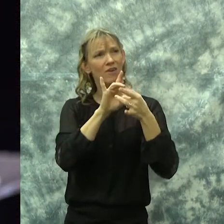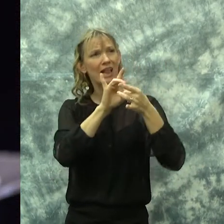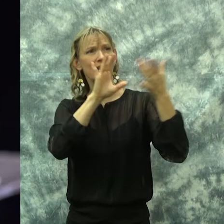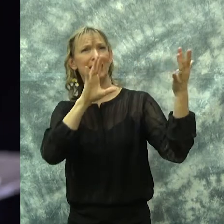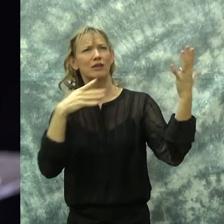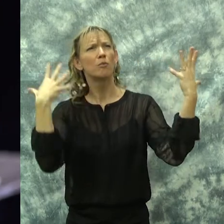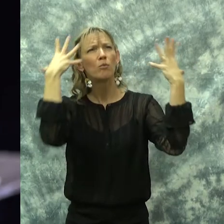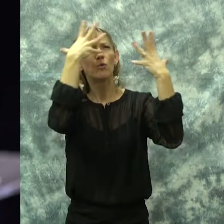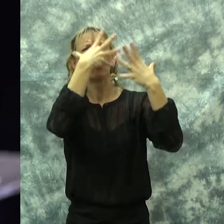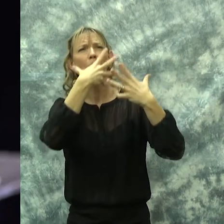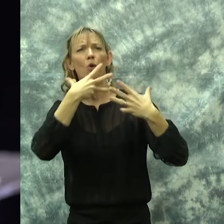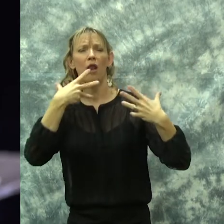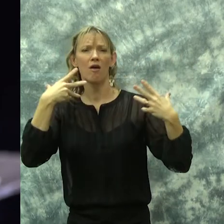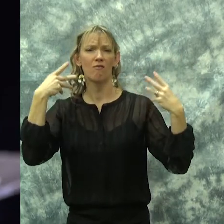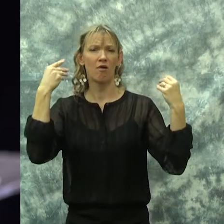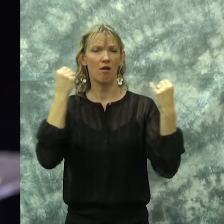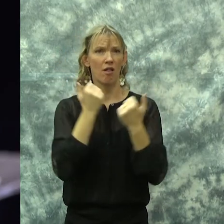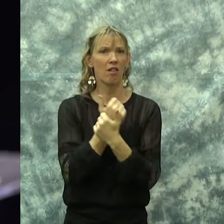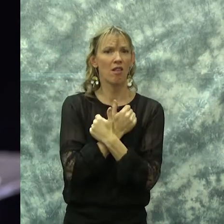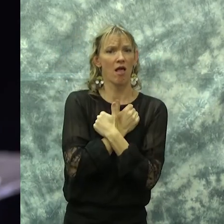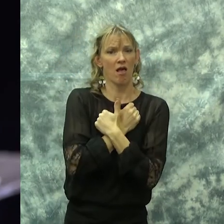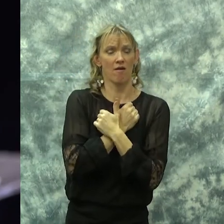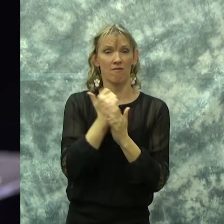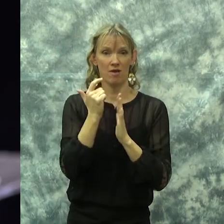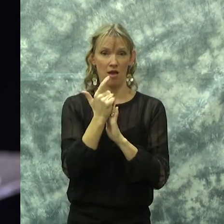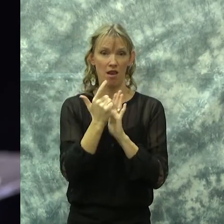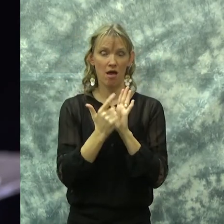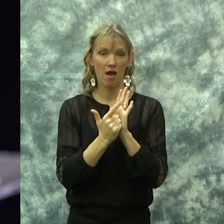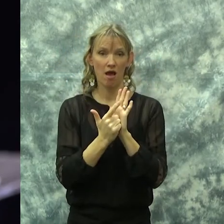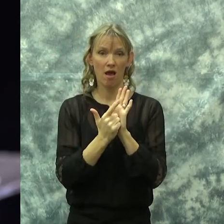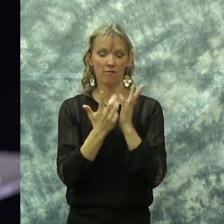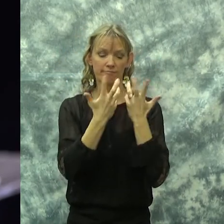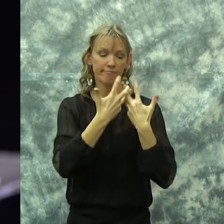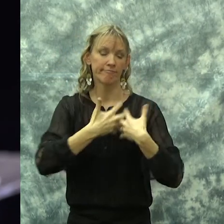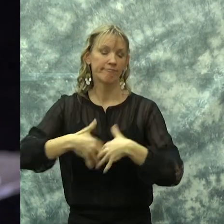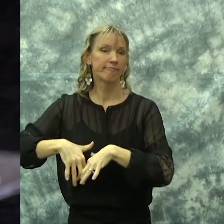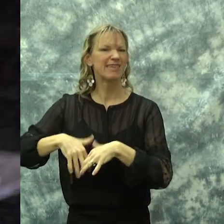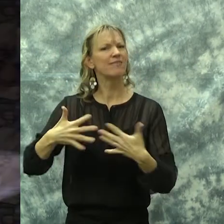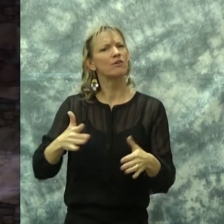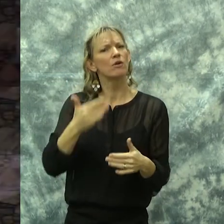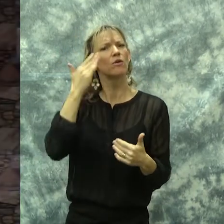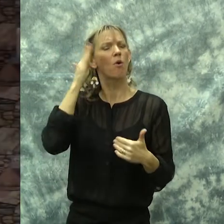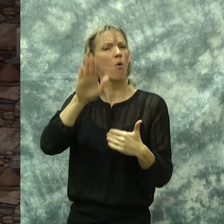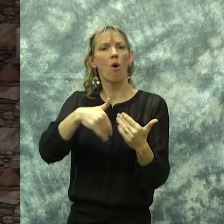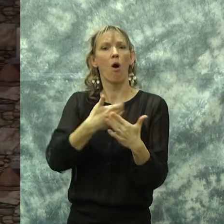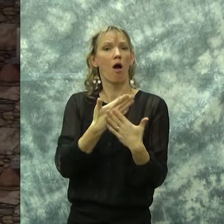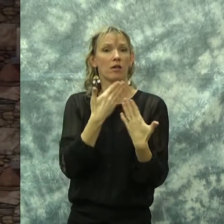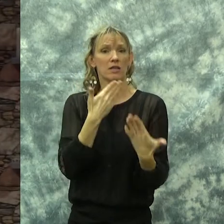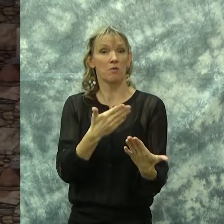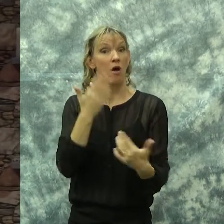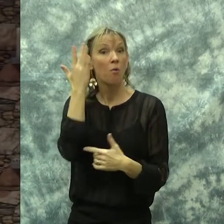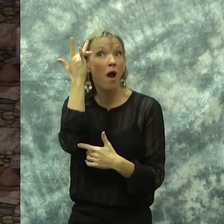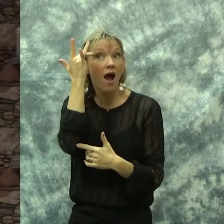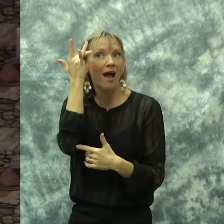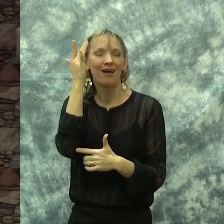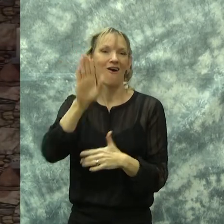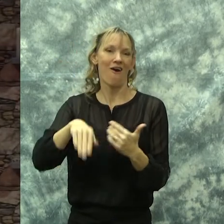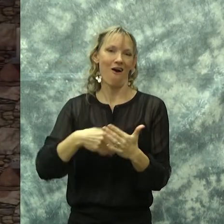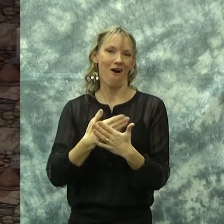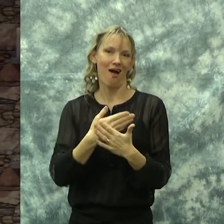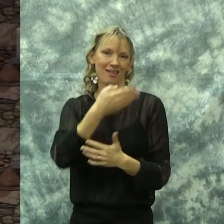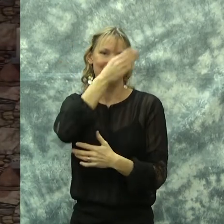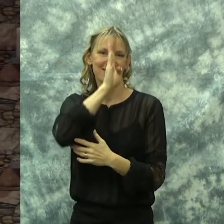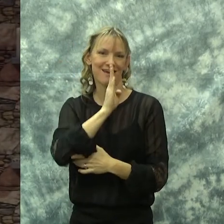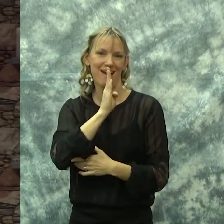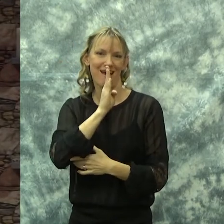that beautiful alchemy of love and law, knowing that all is well because all is God,